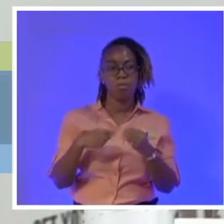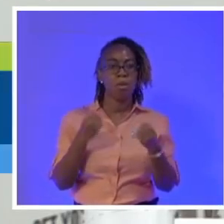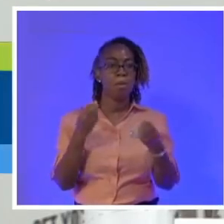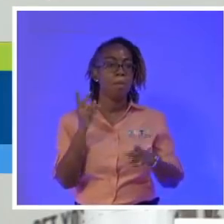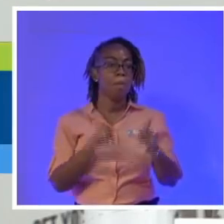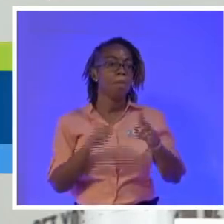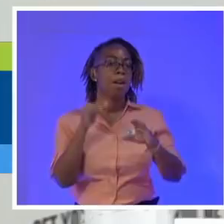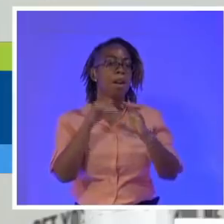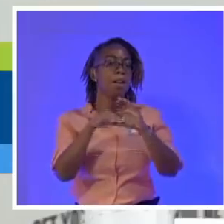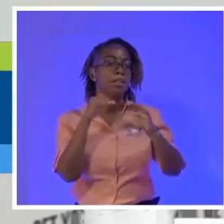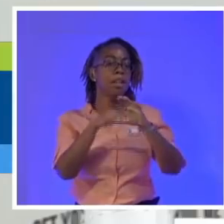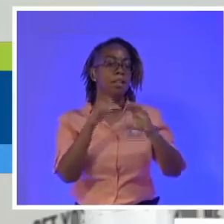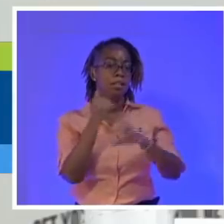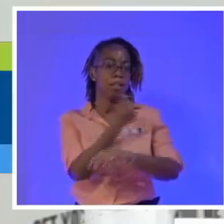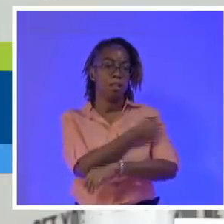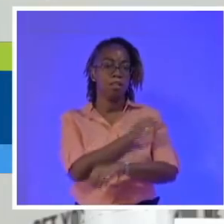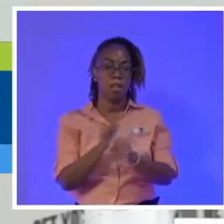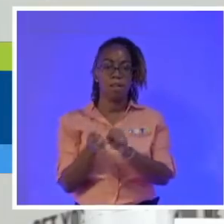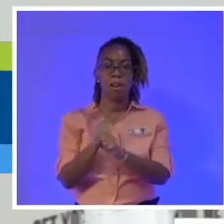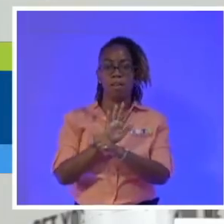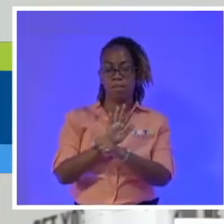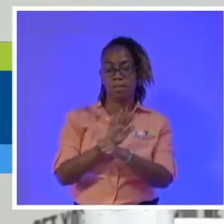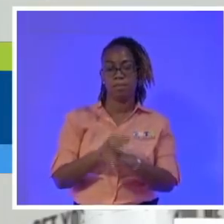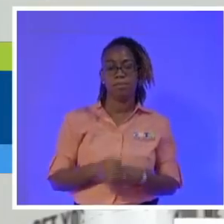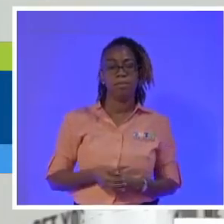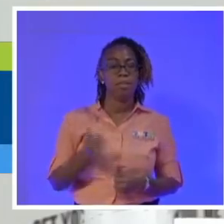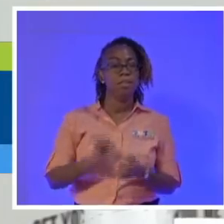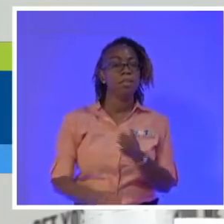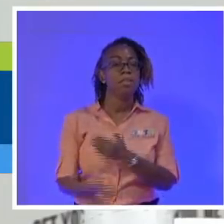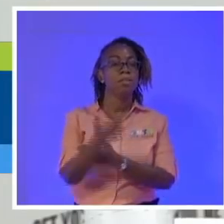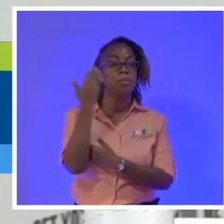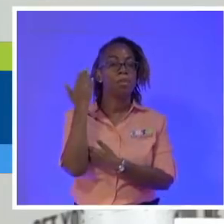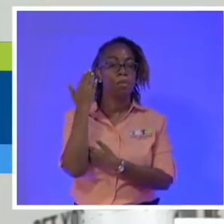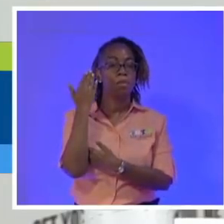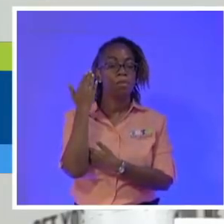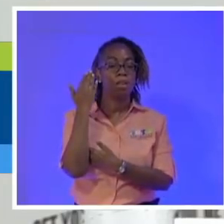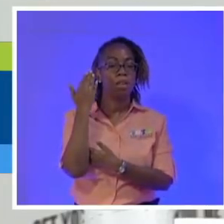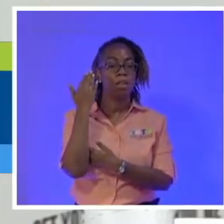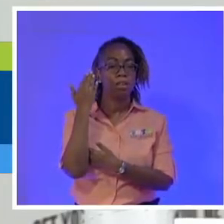system. This morning, there are